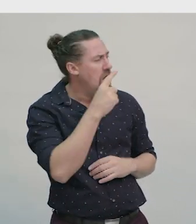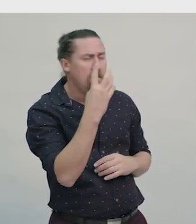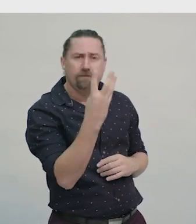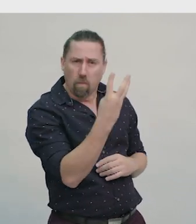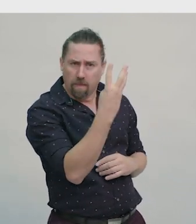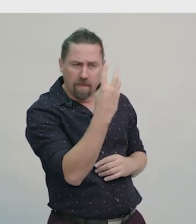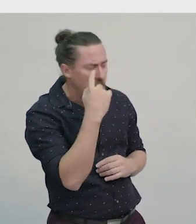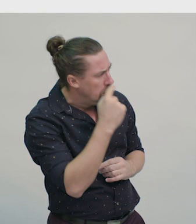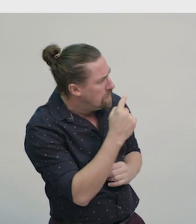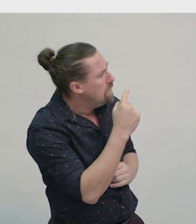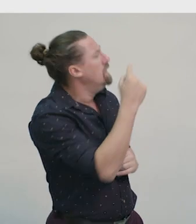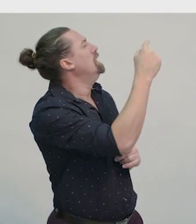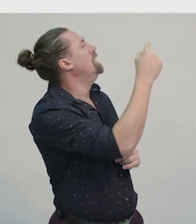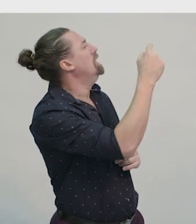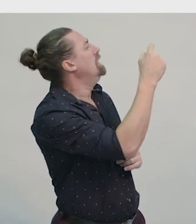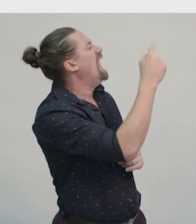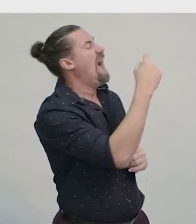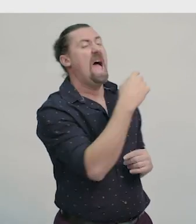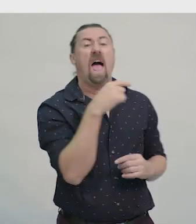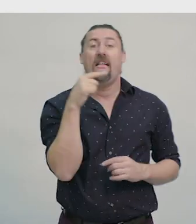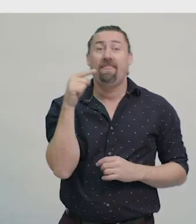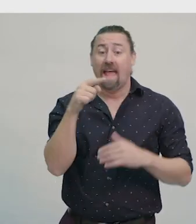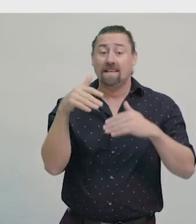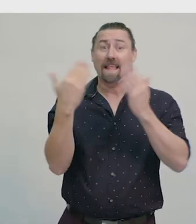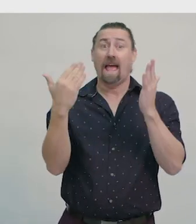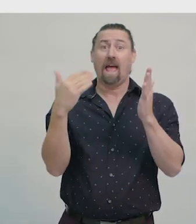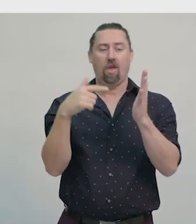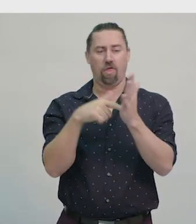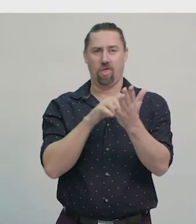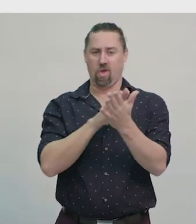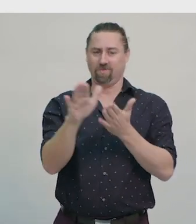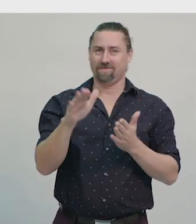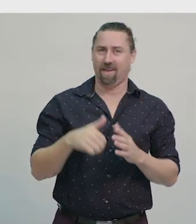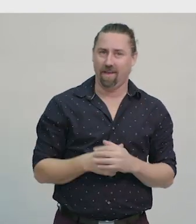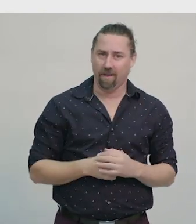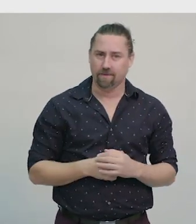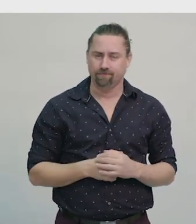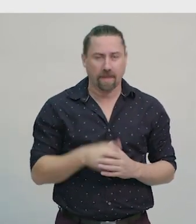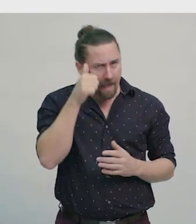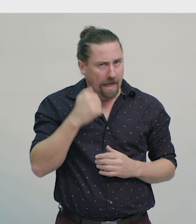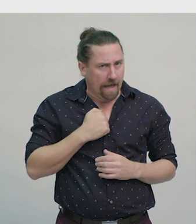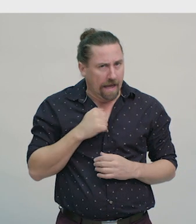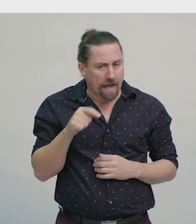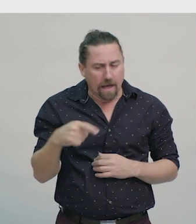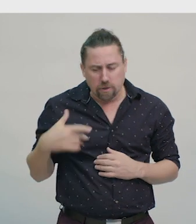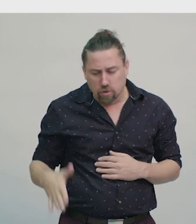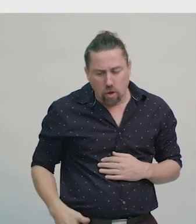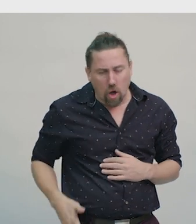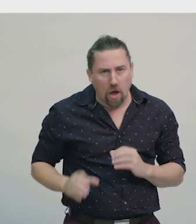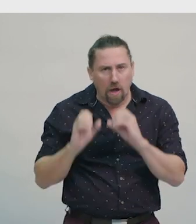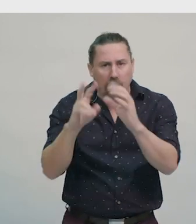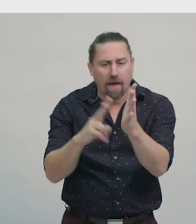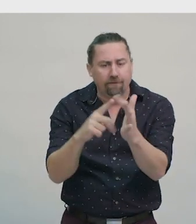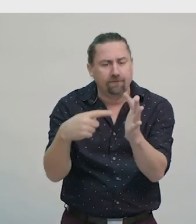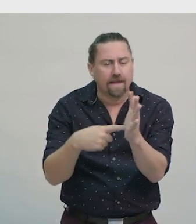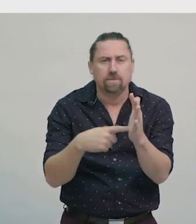4th, I can see the 4th is a Thursday. My puppy needs to go to the vet on the 8th, so